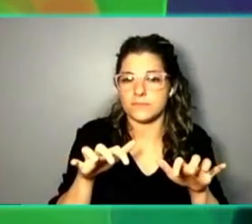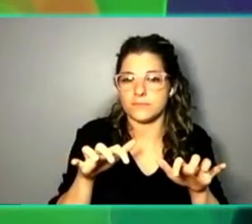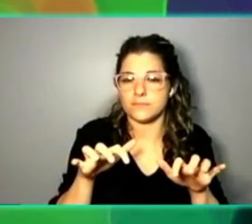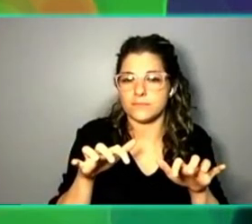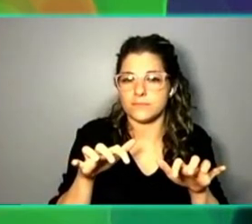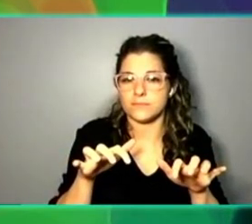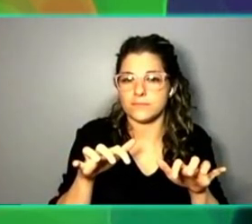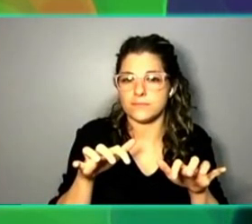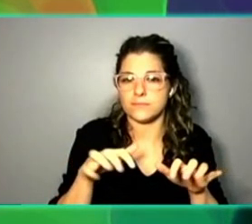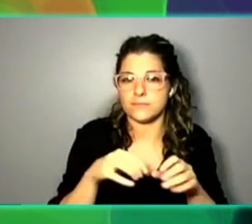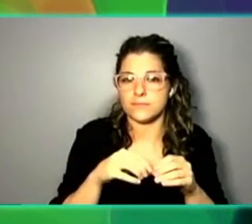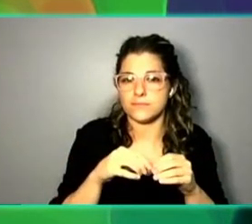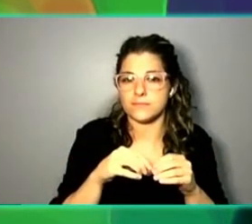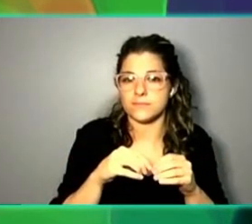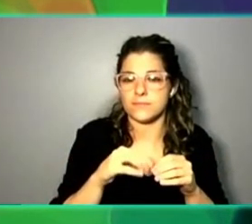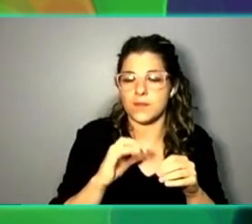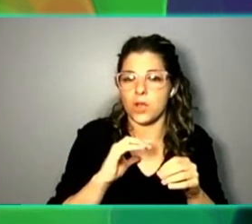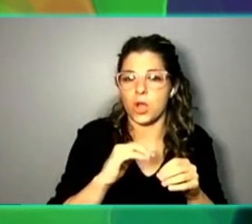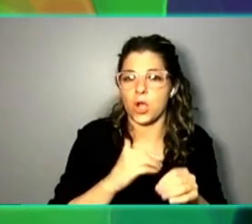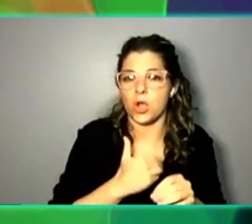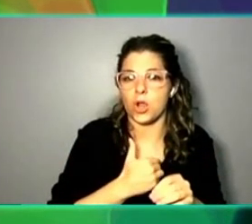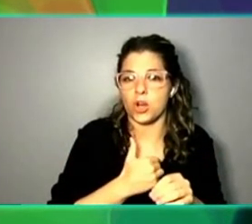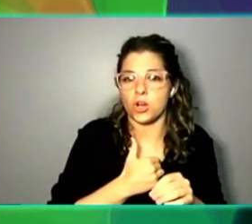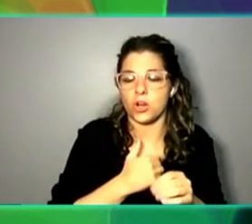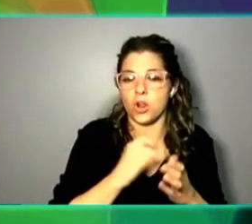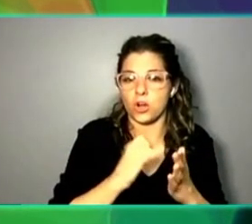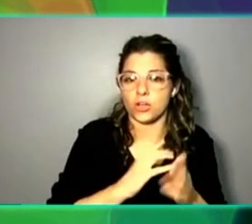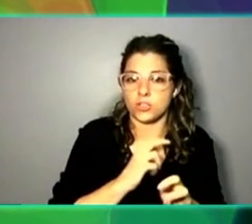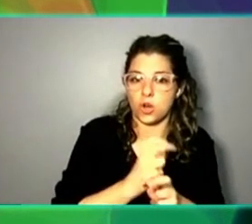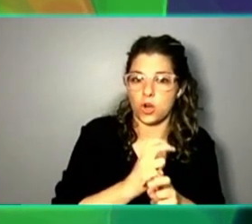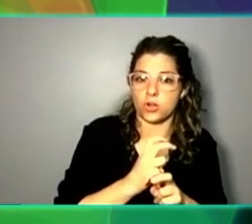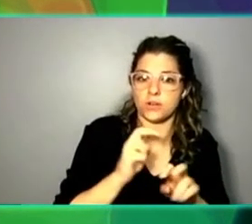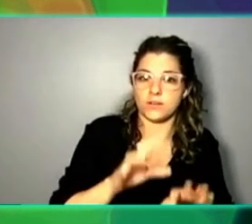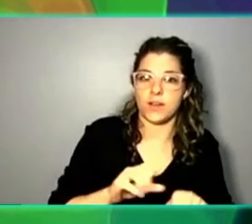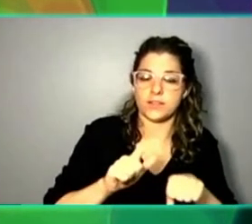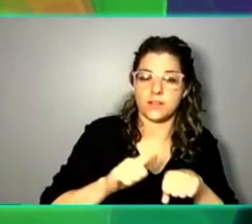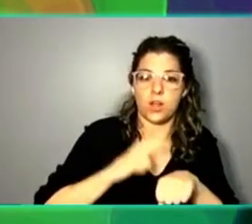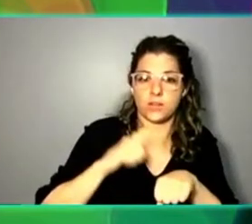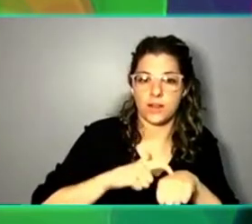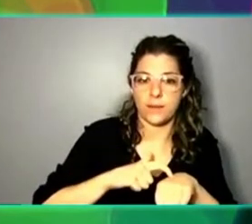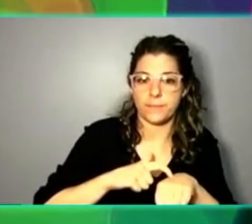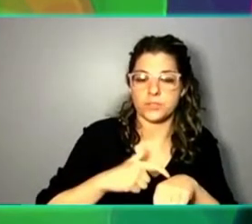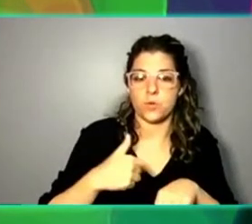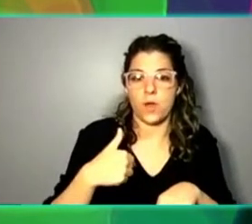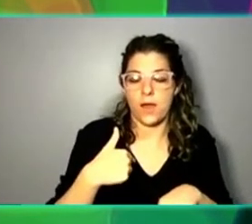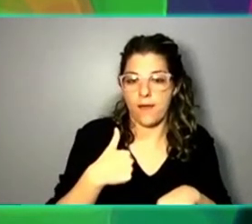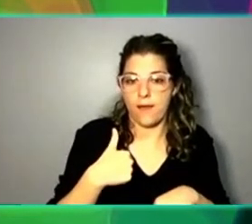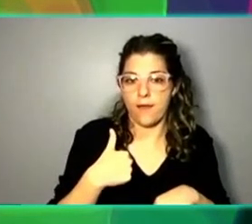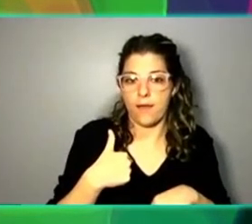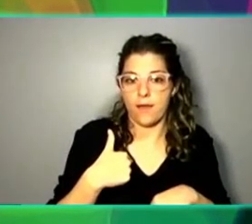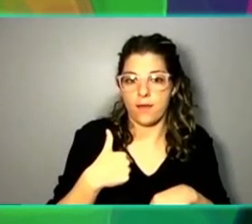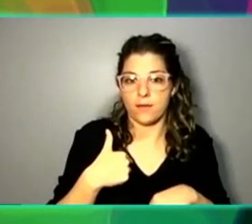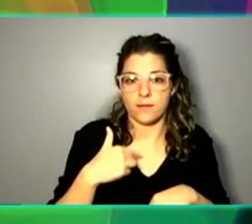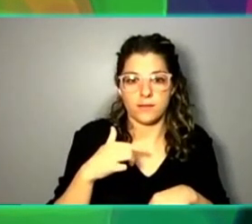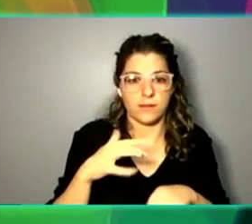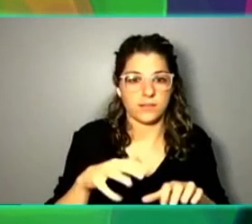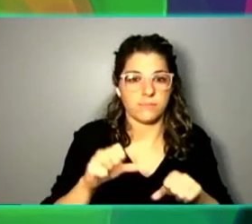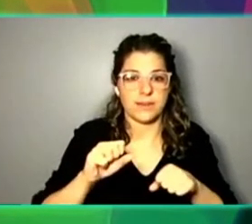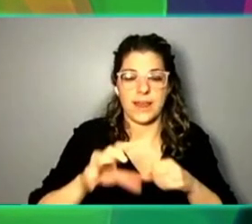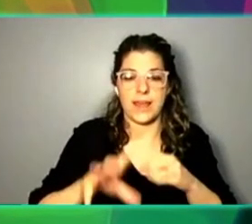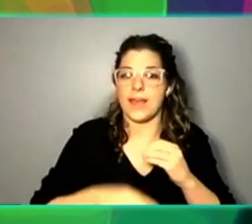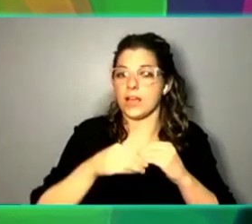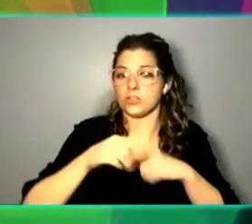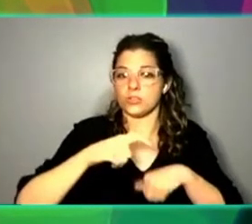art is hard. It takes a long time. So I spend like extra